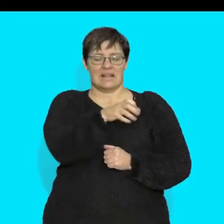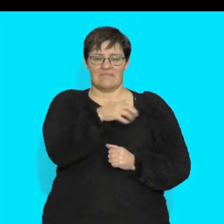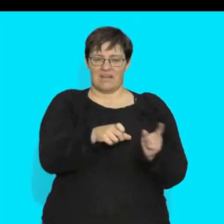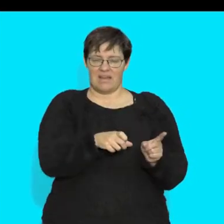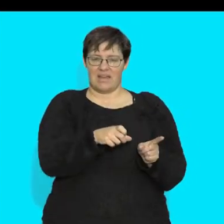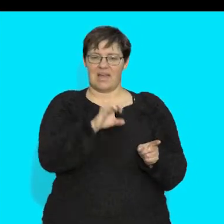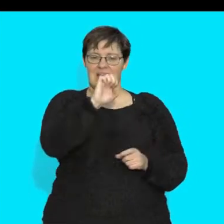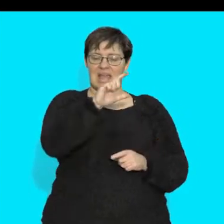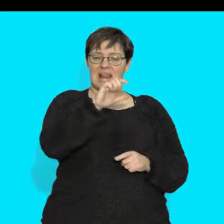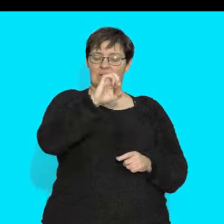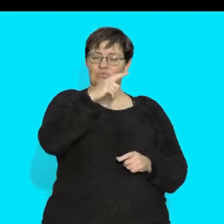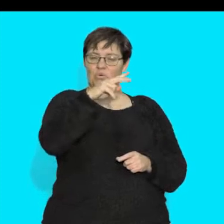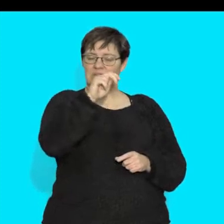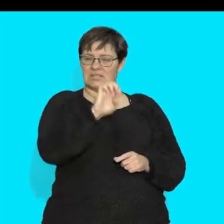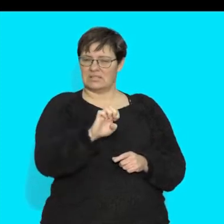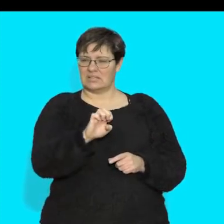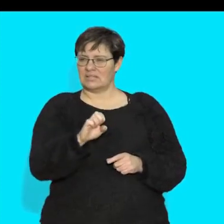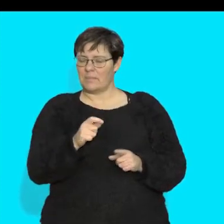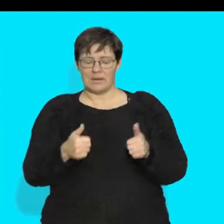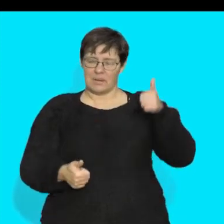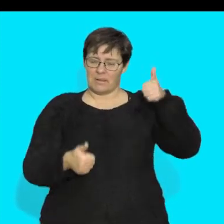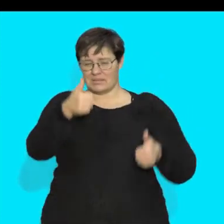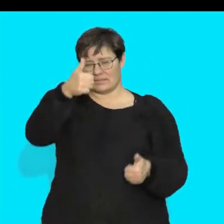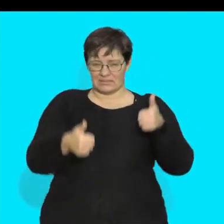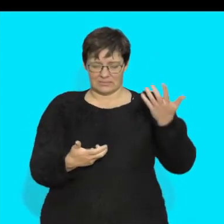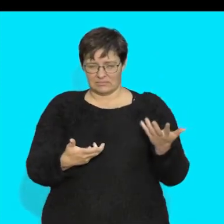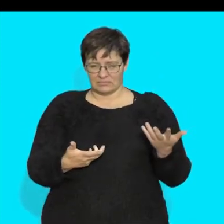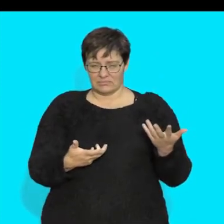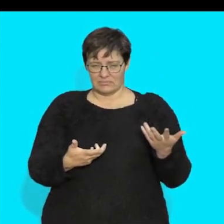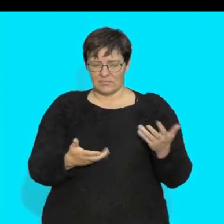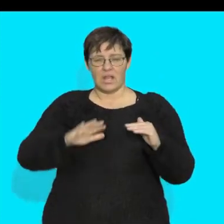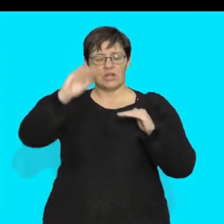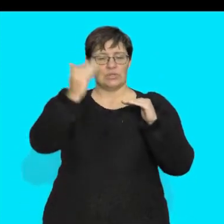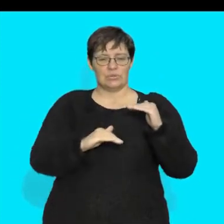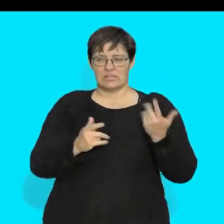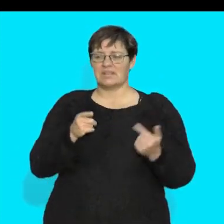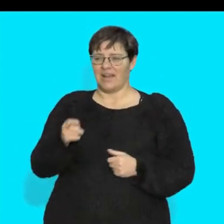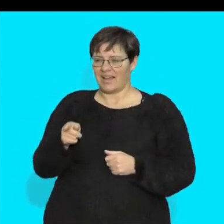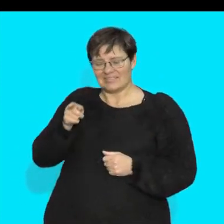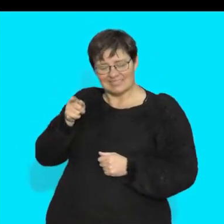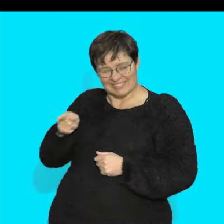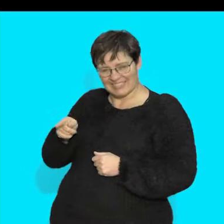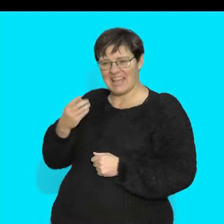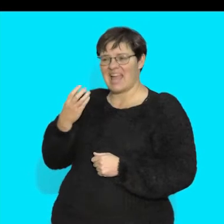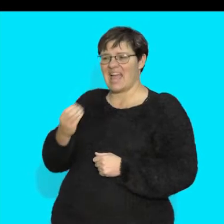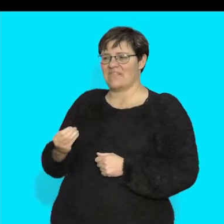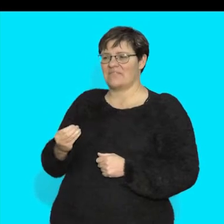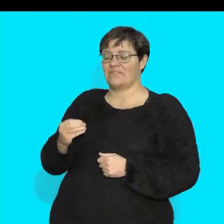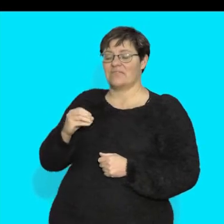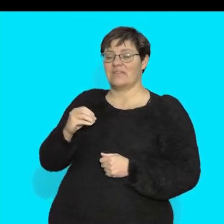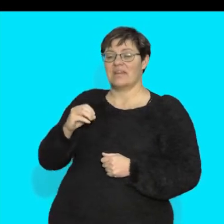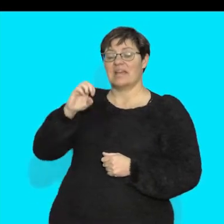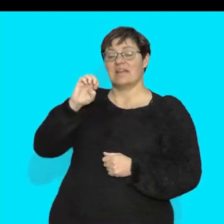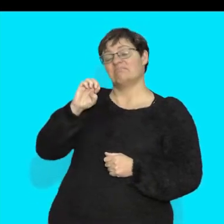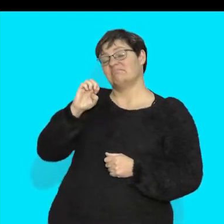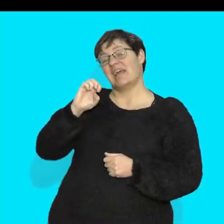silver electrode. Which one is the better reducing agent? Well, clearly, this one has